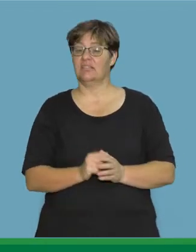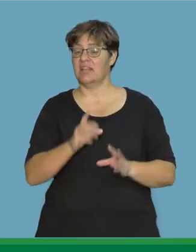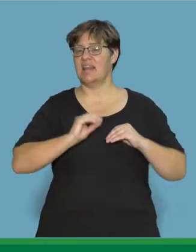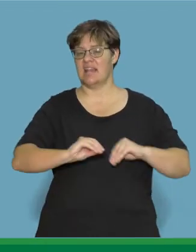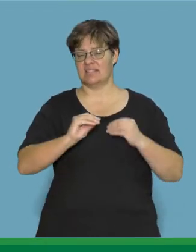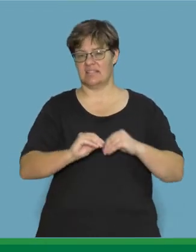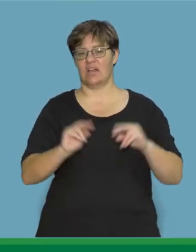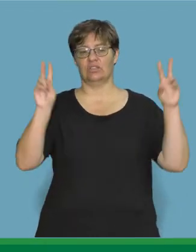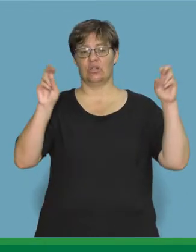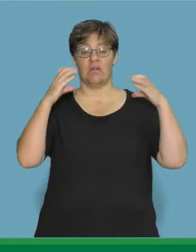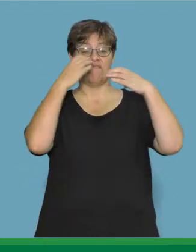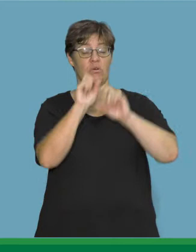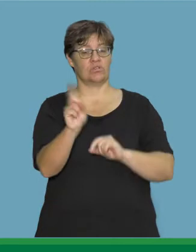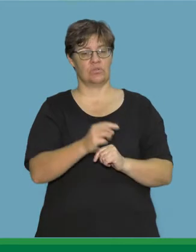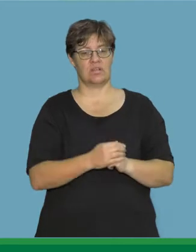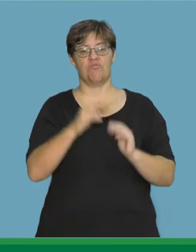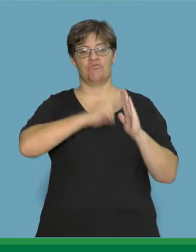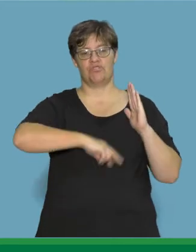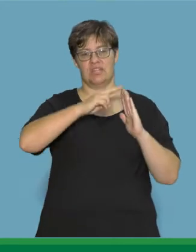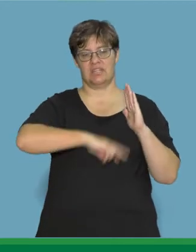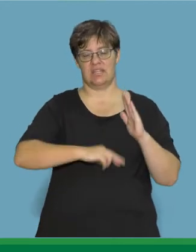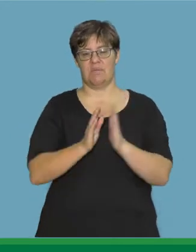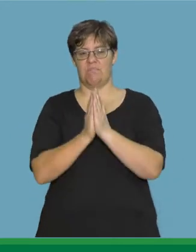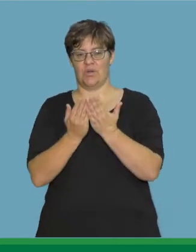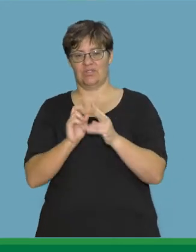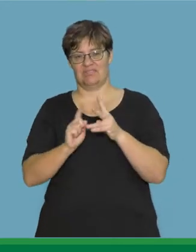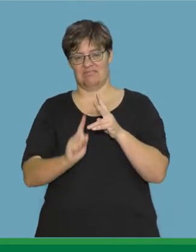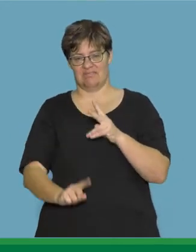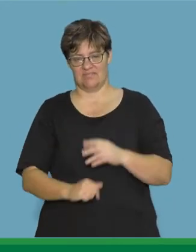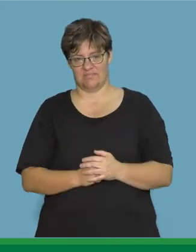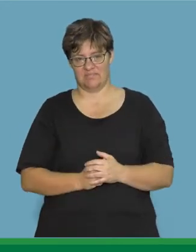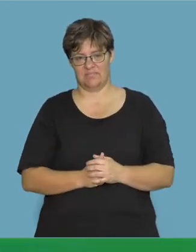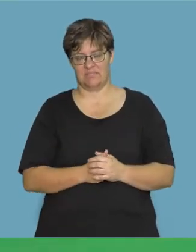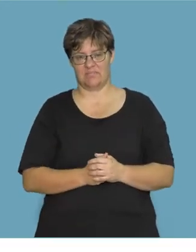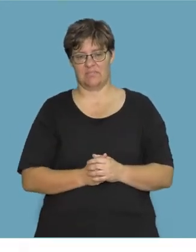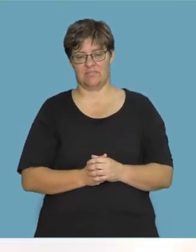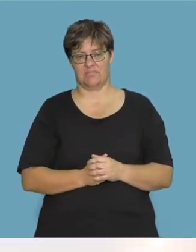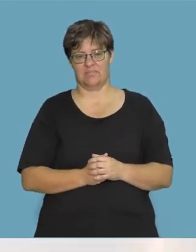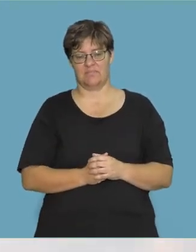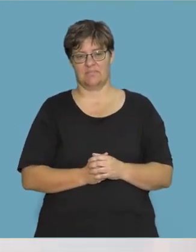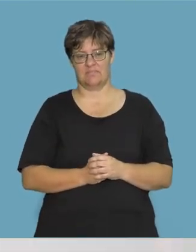10. In this lesson, the topics of focus are reading and books.